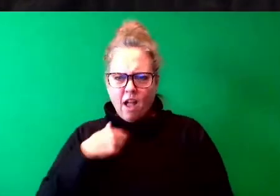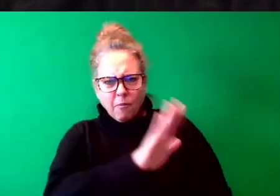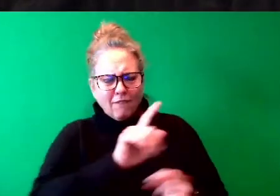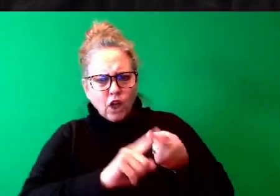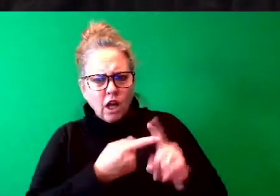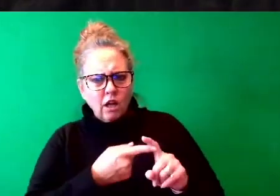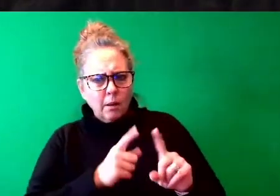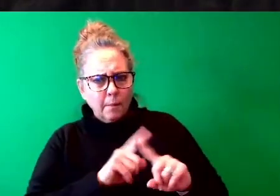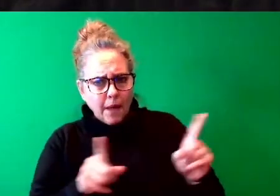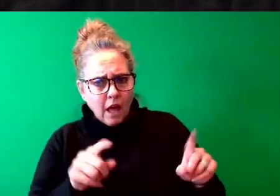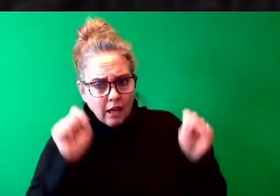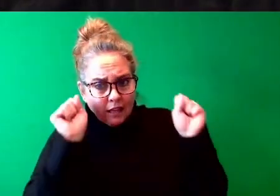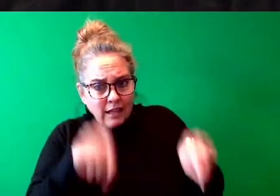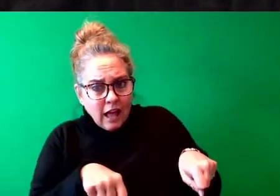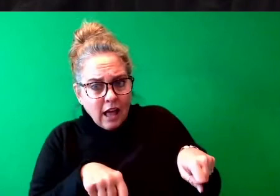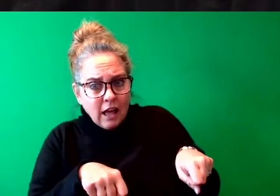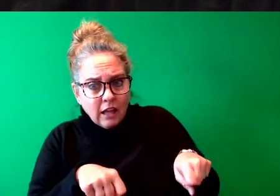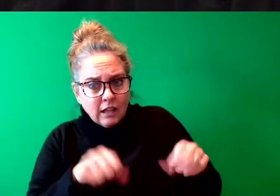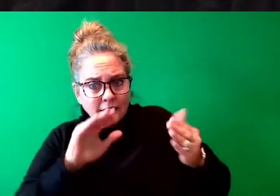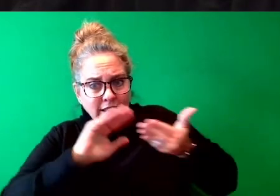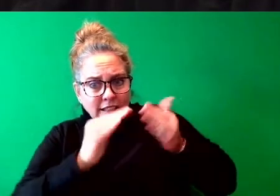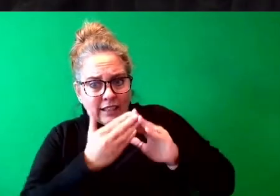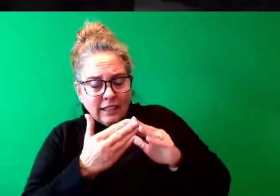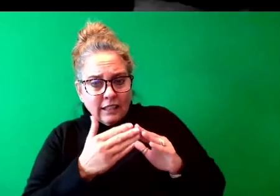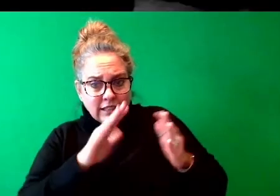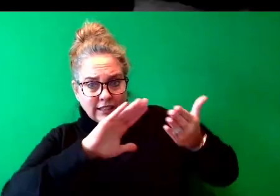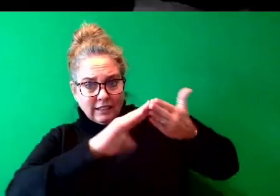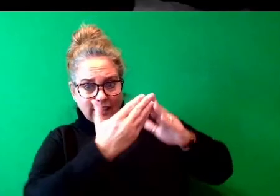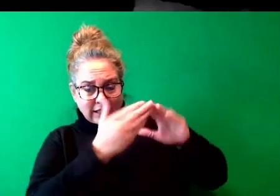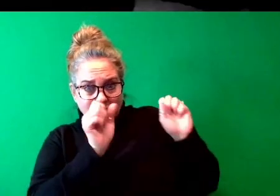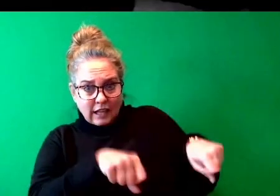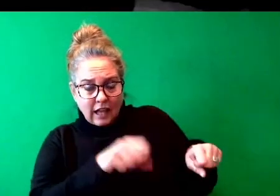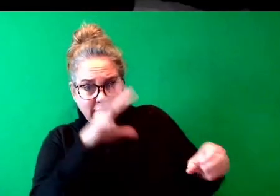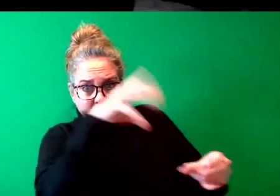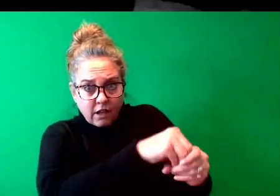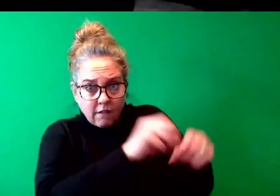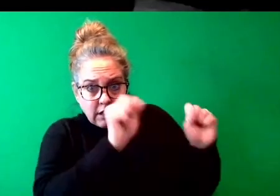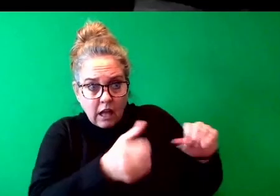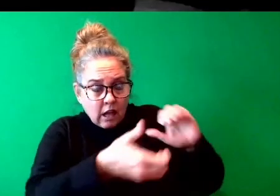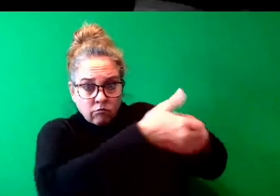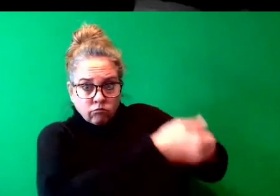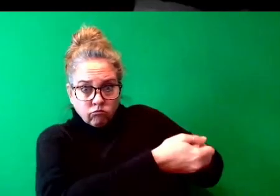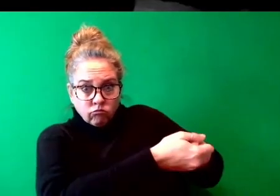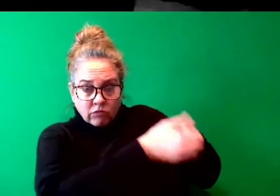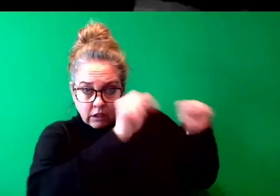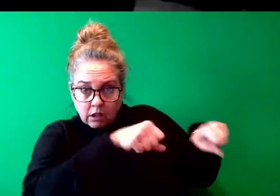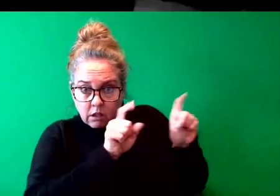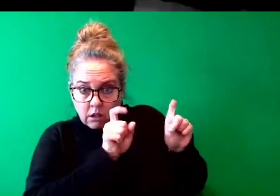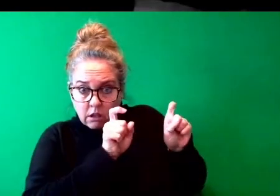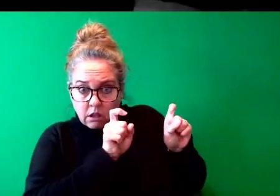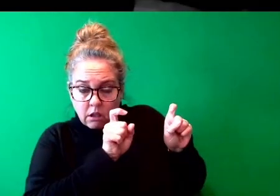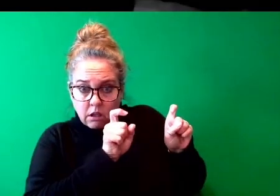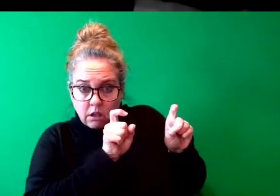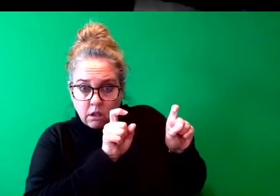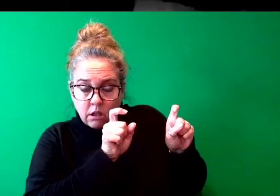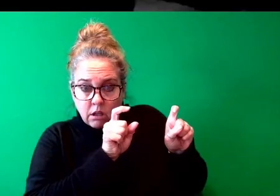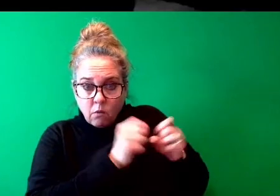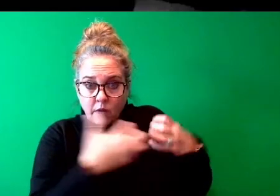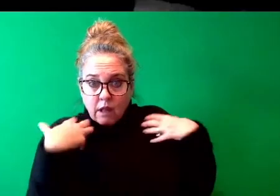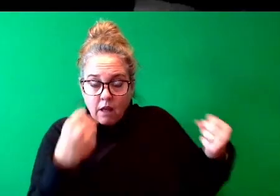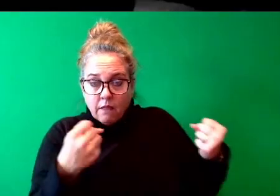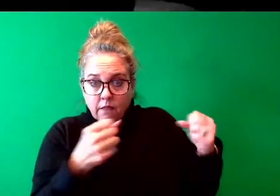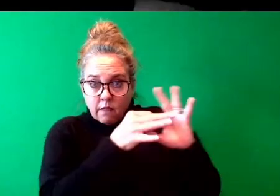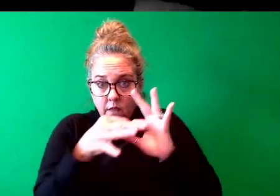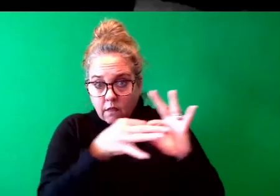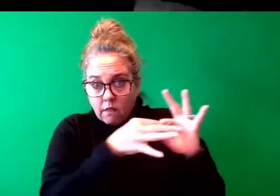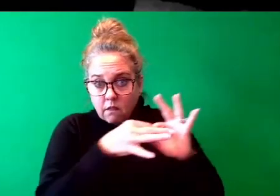if that's traditionally done with health departments, but if. Oh, that would be part of the strategic planning,